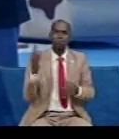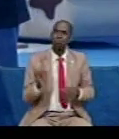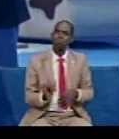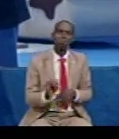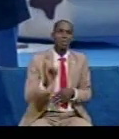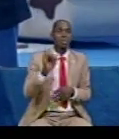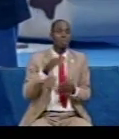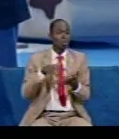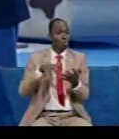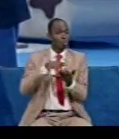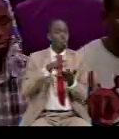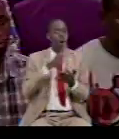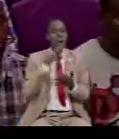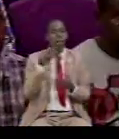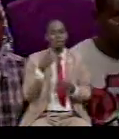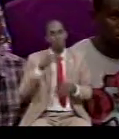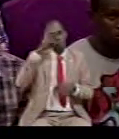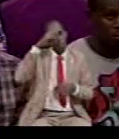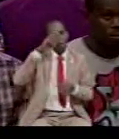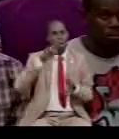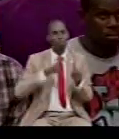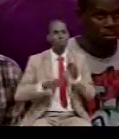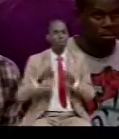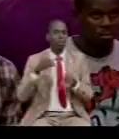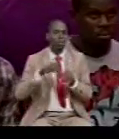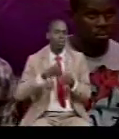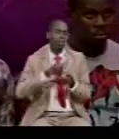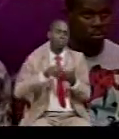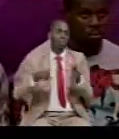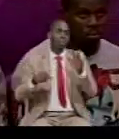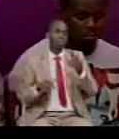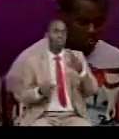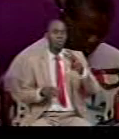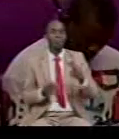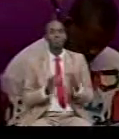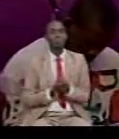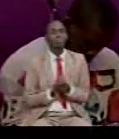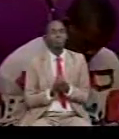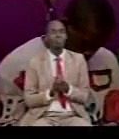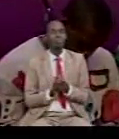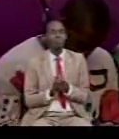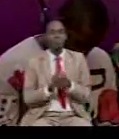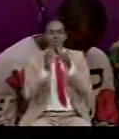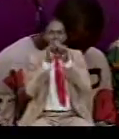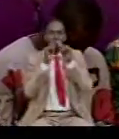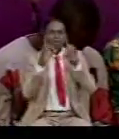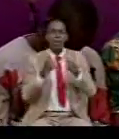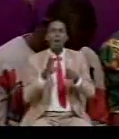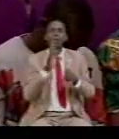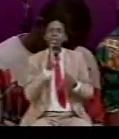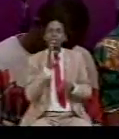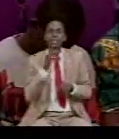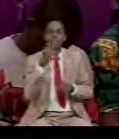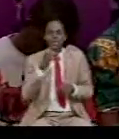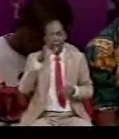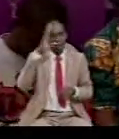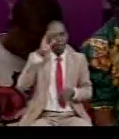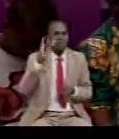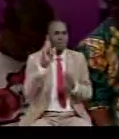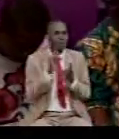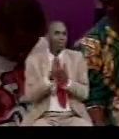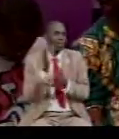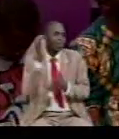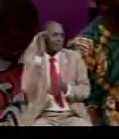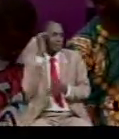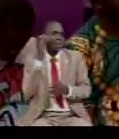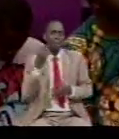Those are the wise people. Look at verse 34 there. In verse 34, it says, blessed is the man that heareth